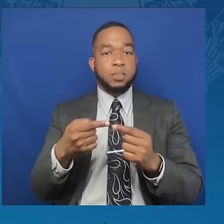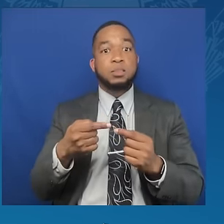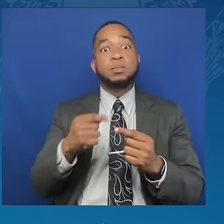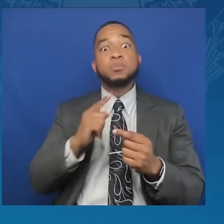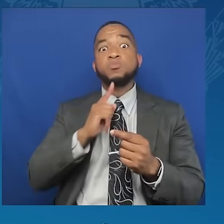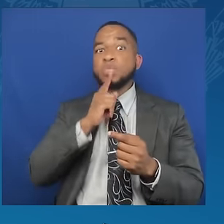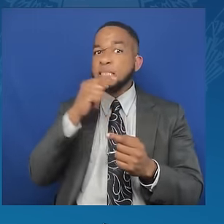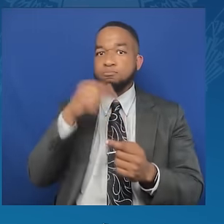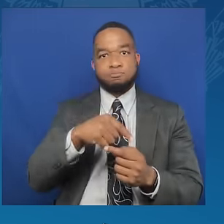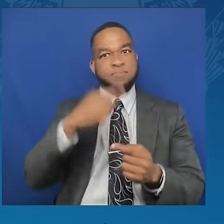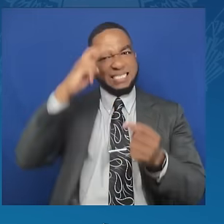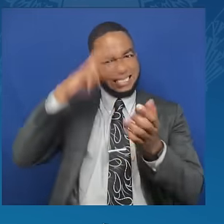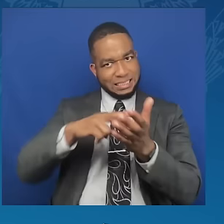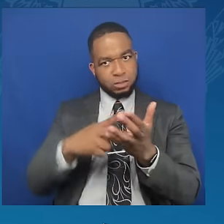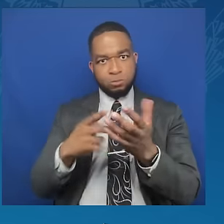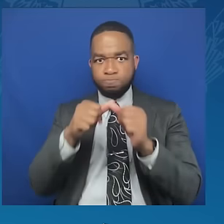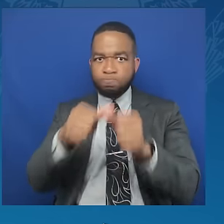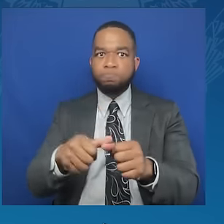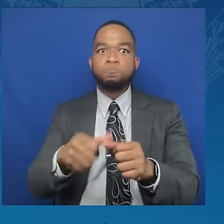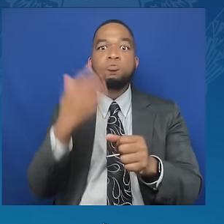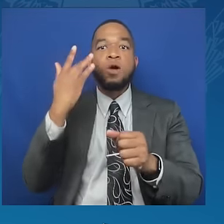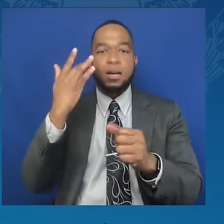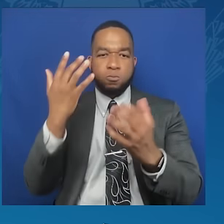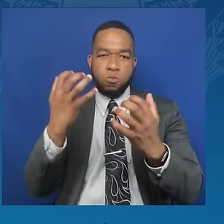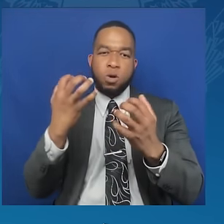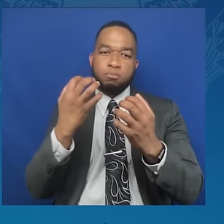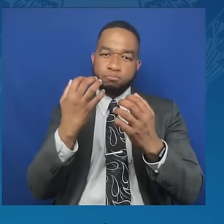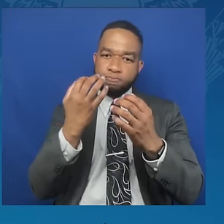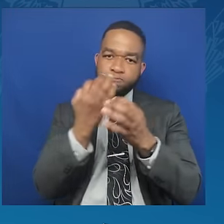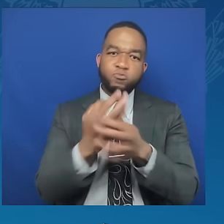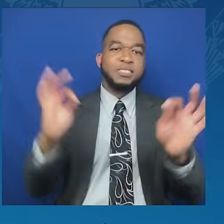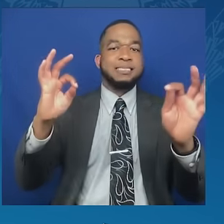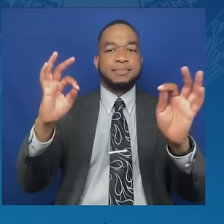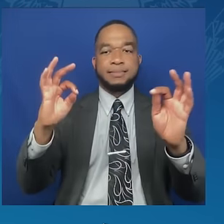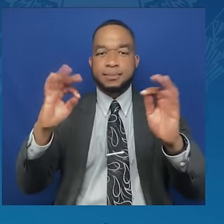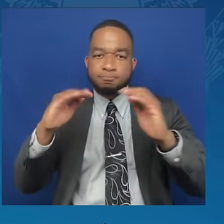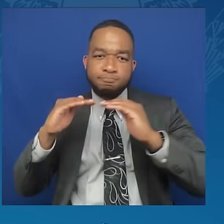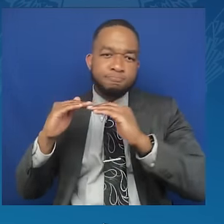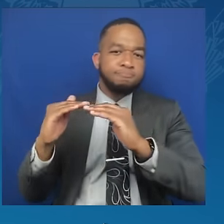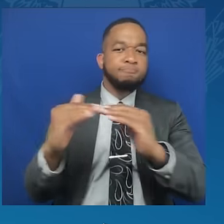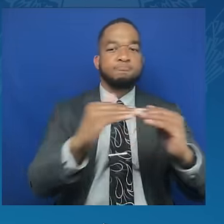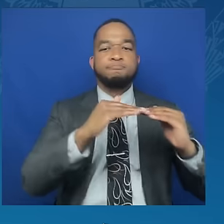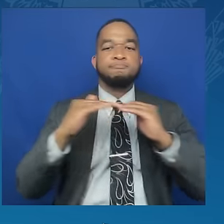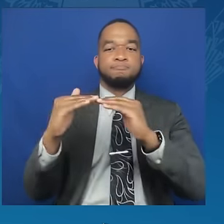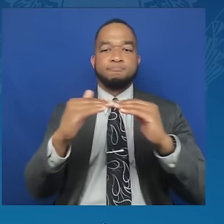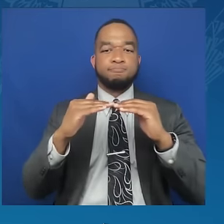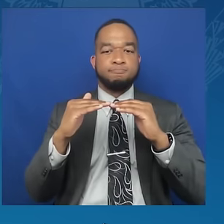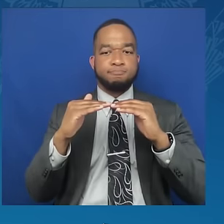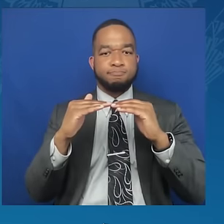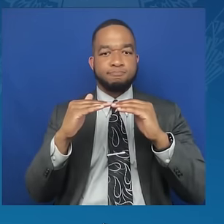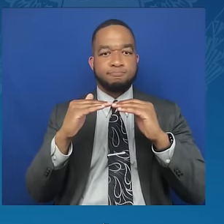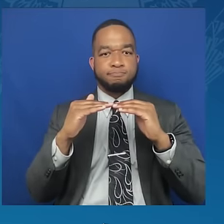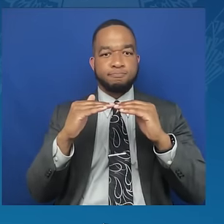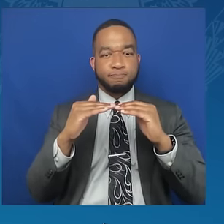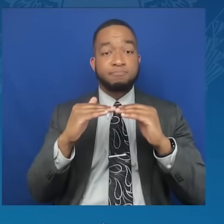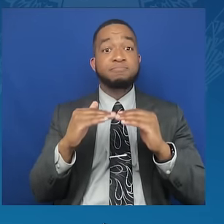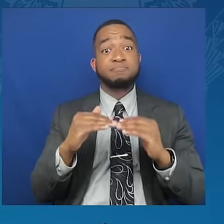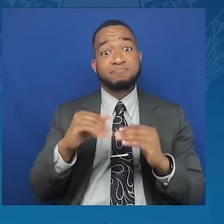more just, and more free. And yes, they crossed this